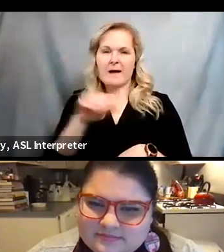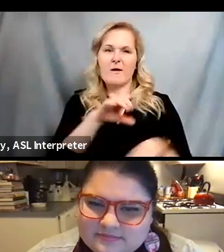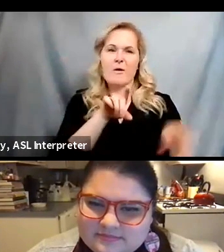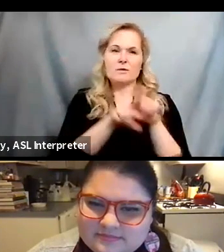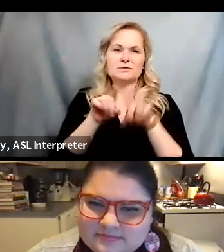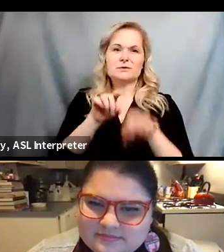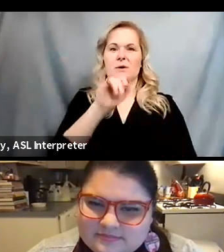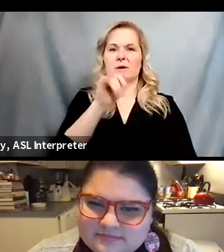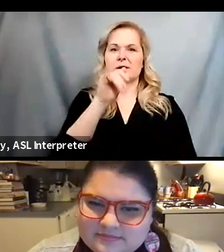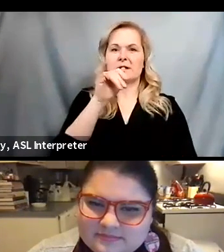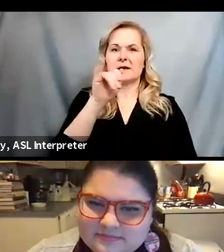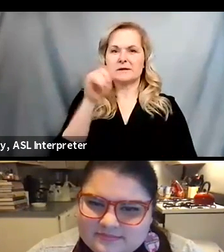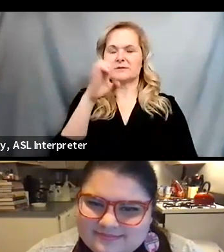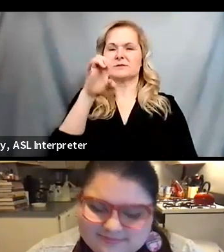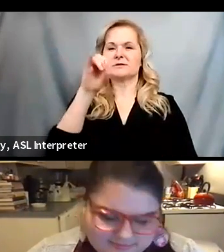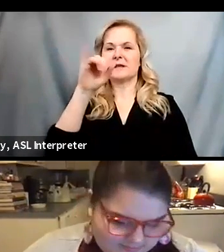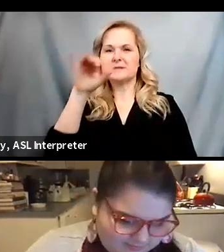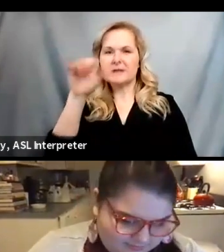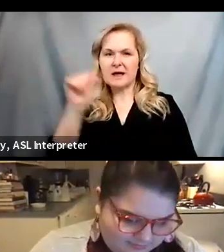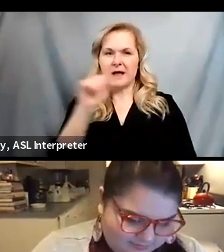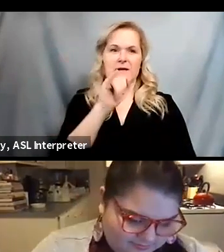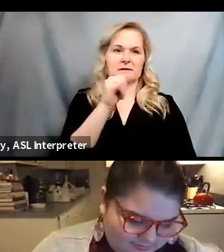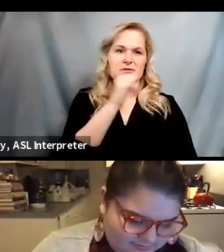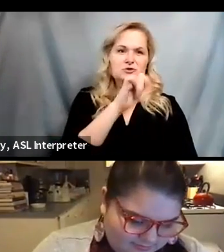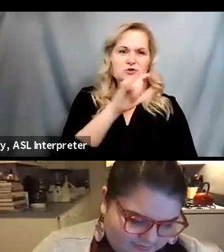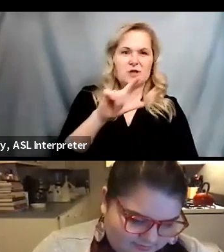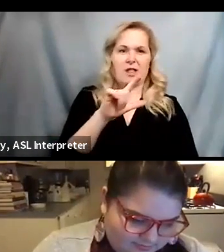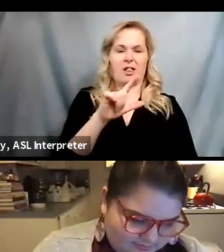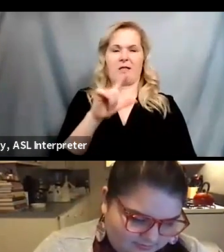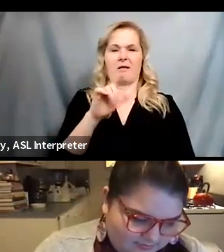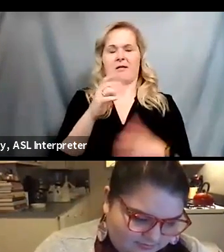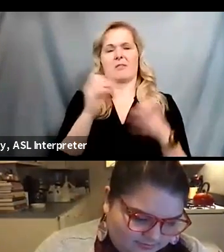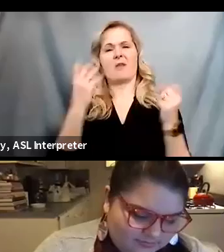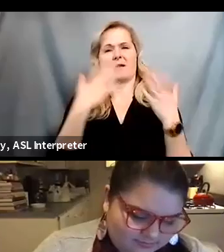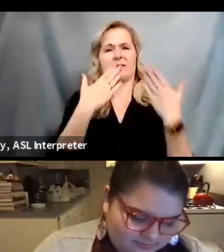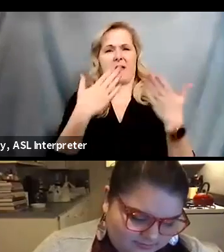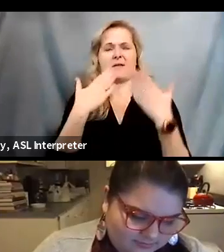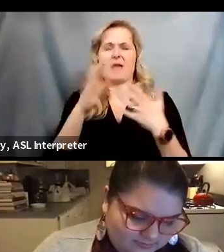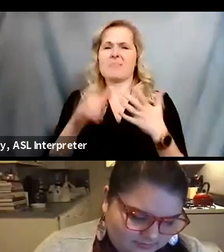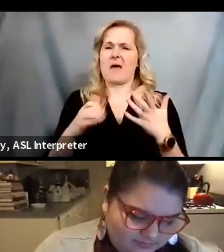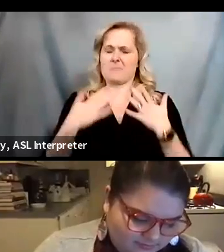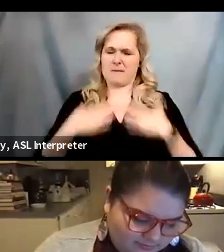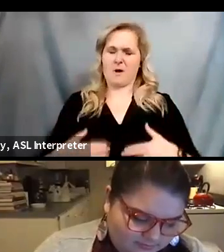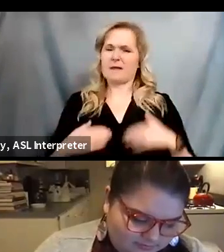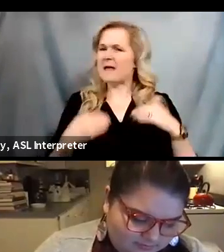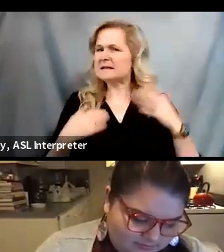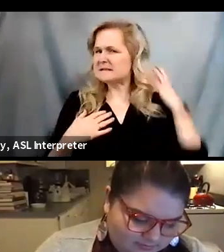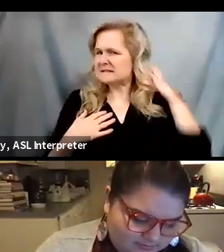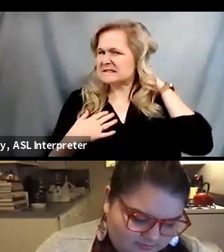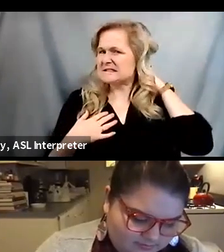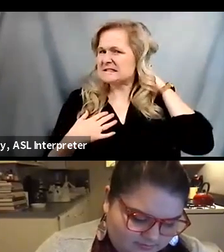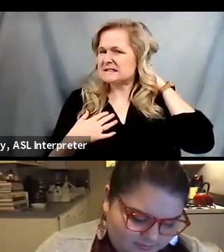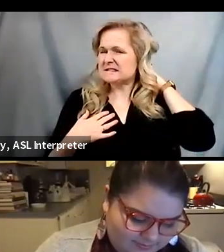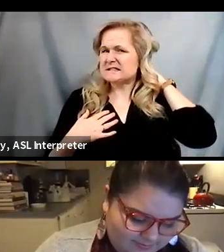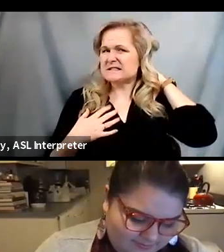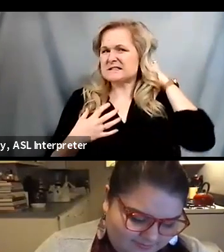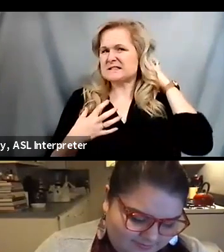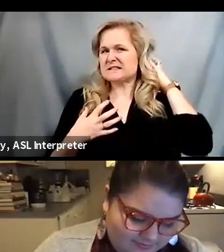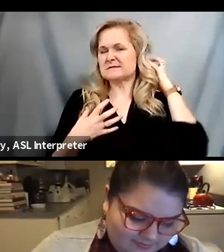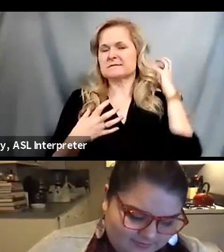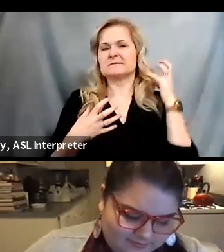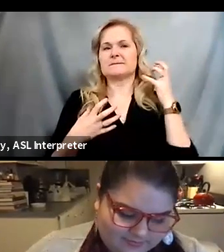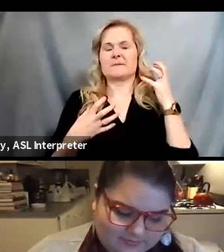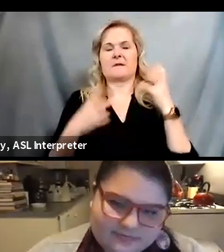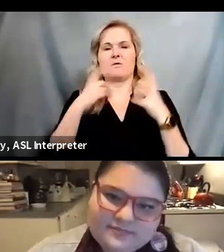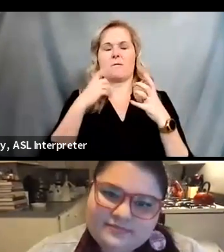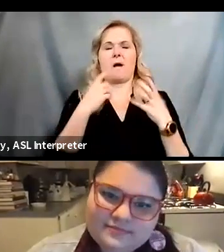And I think in my body, I feel like a tightness in the back of my neck. And so I think for my closeout,